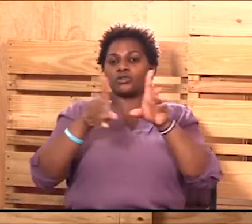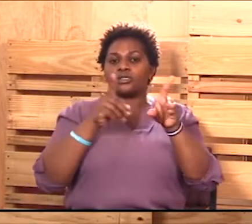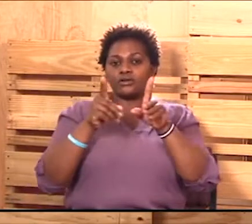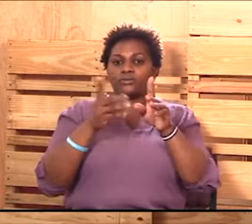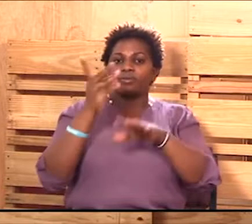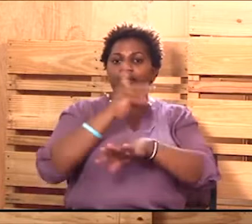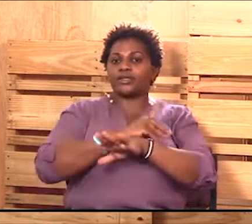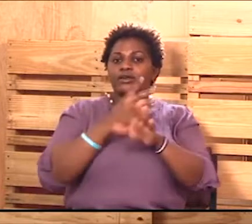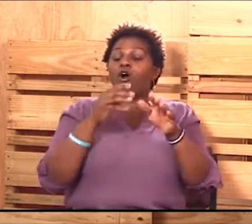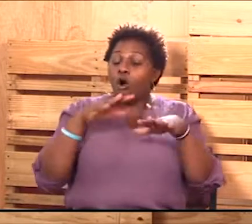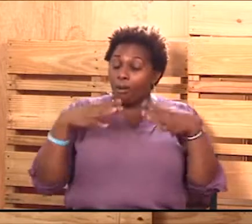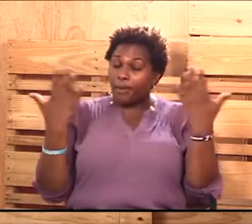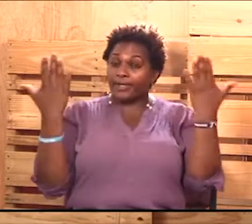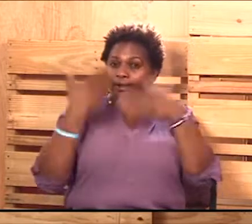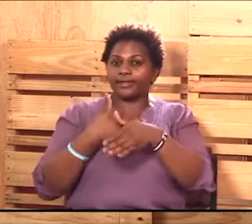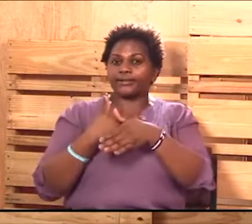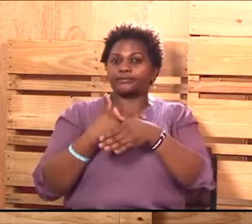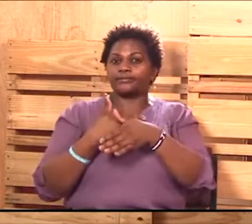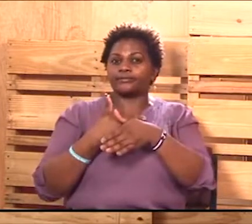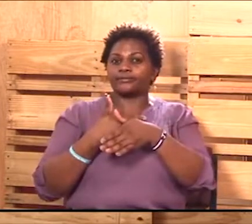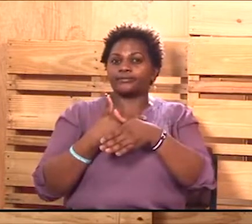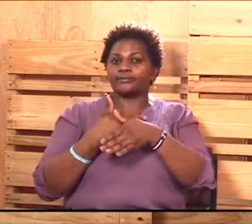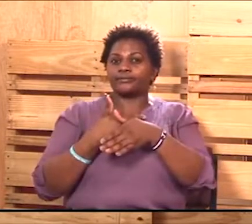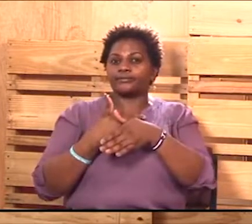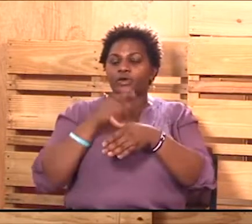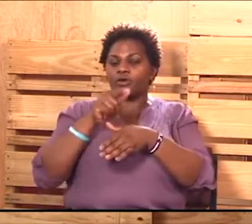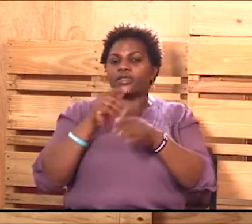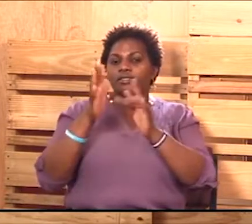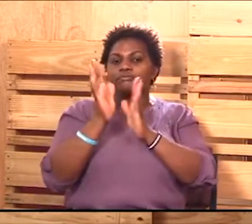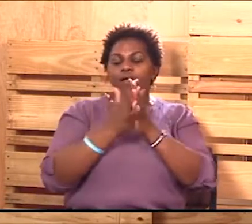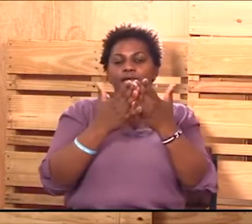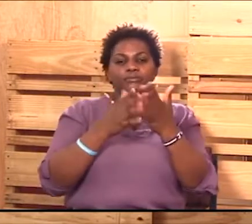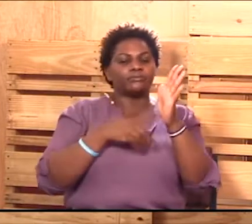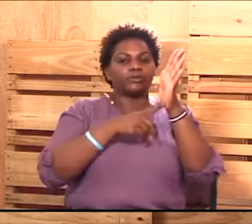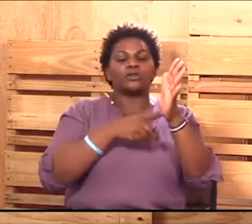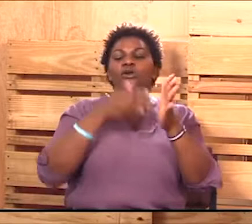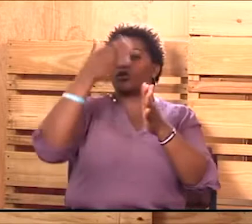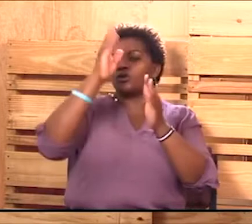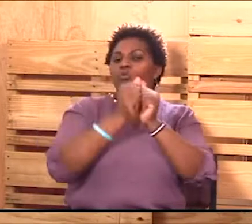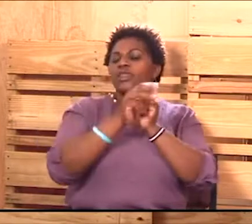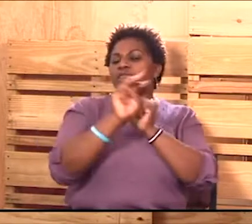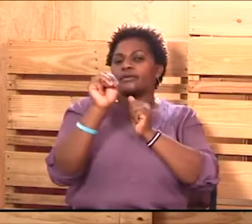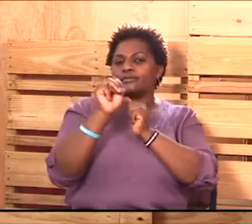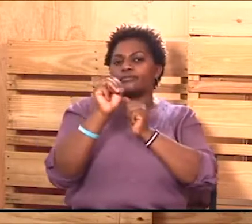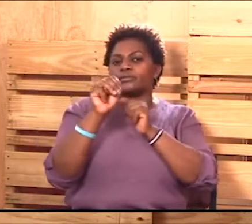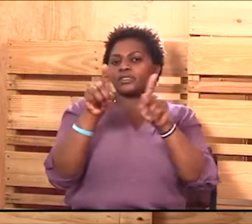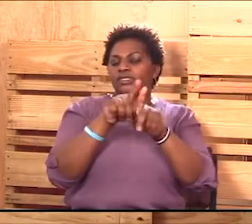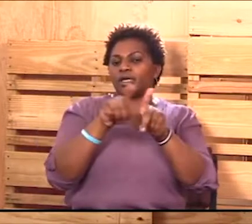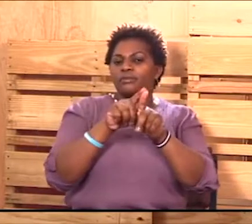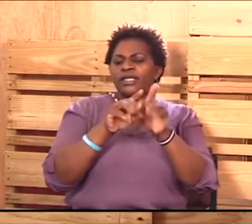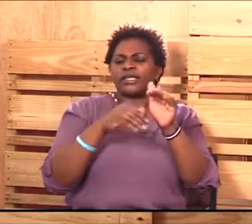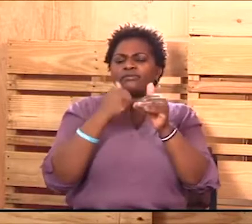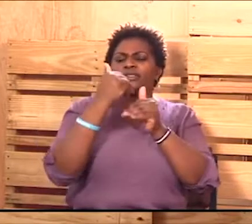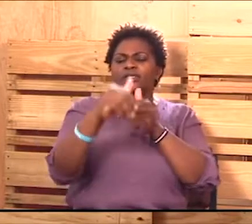night. So as we think of them landing to the desert, what this scripture tells us is that God was with them, even as they get to